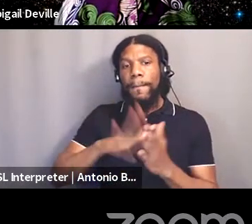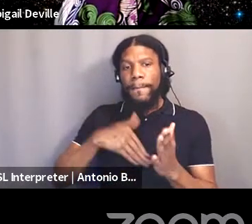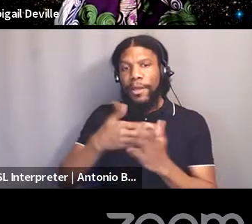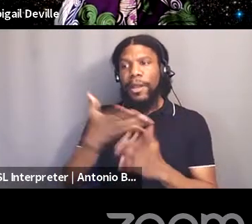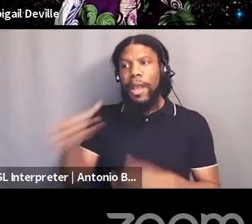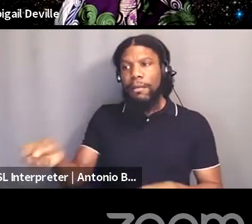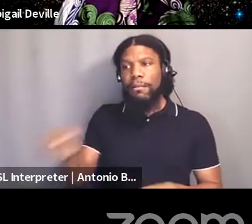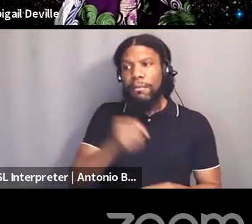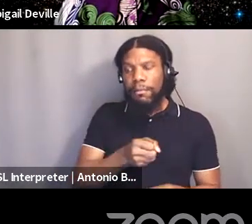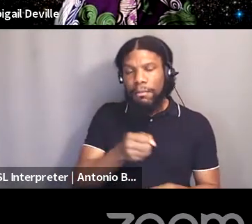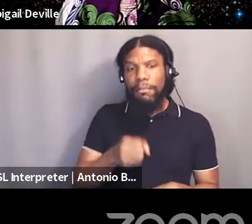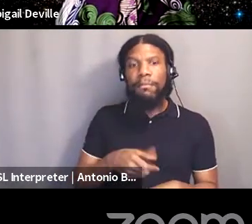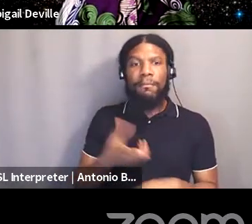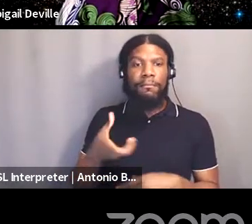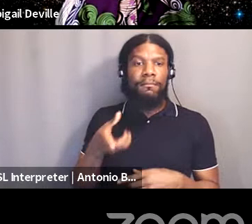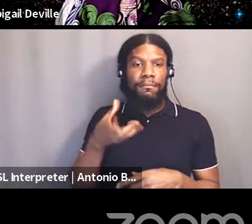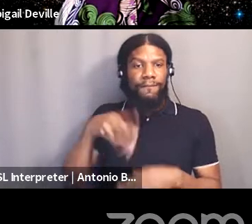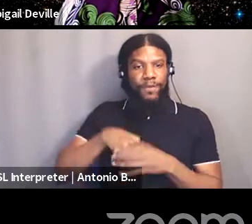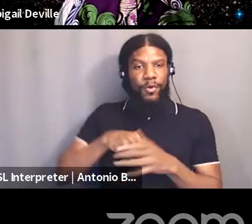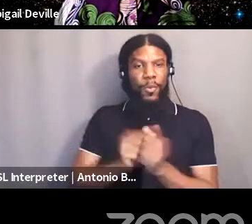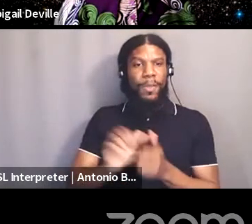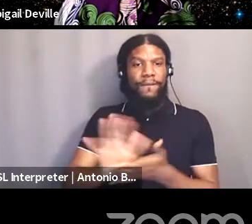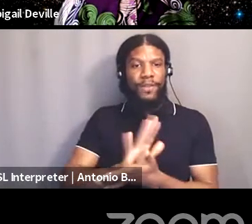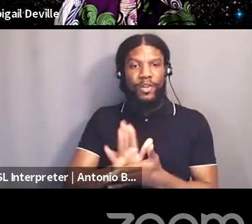and to really show this kind of